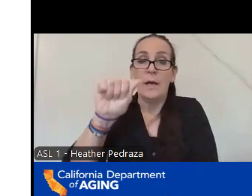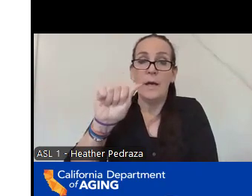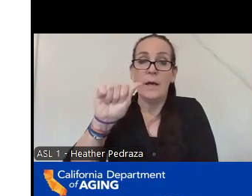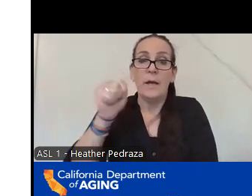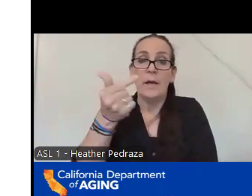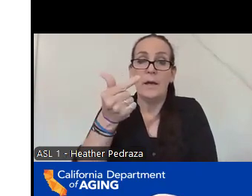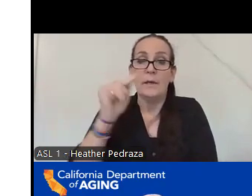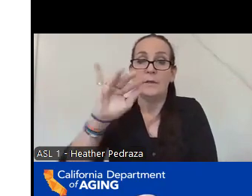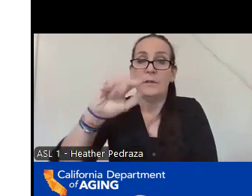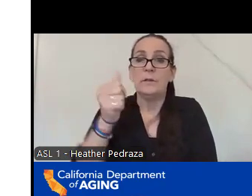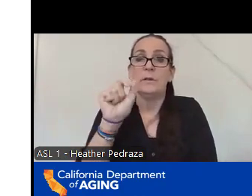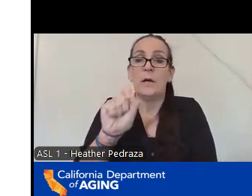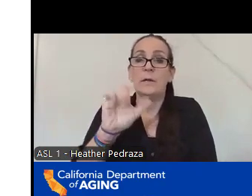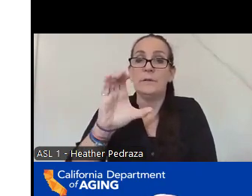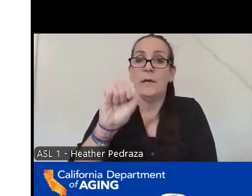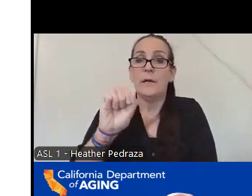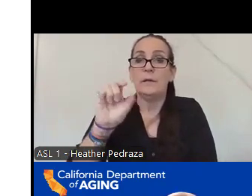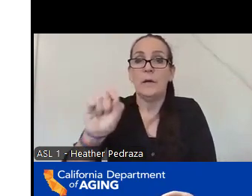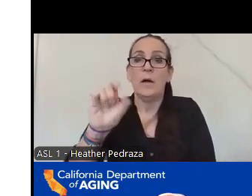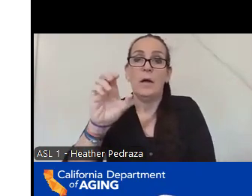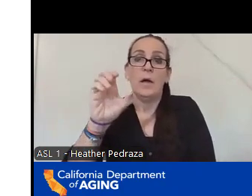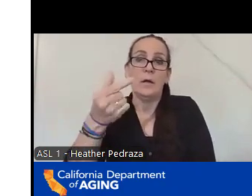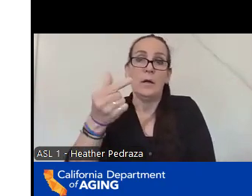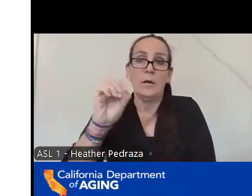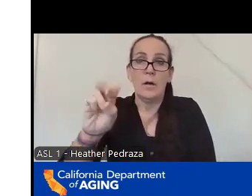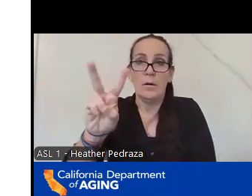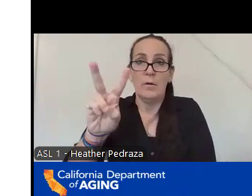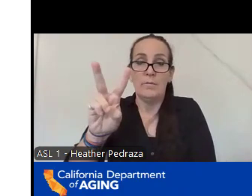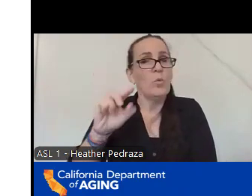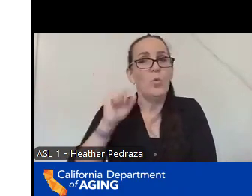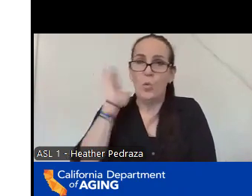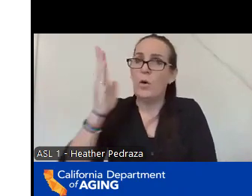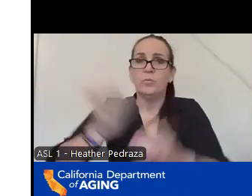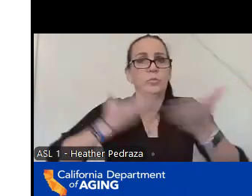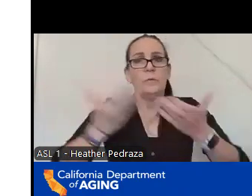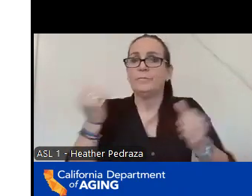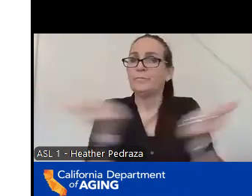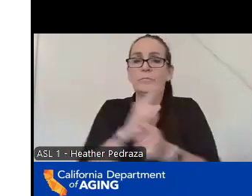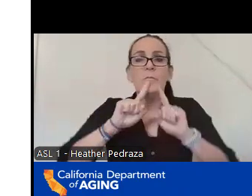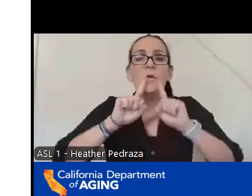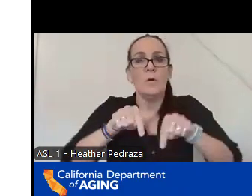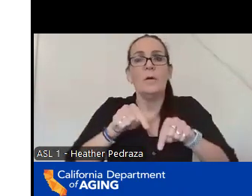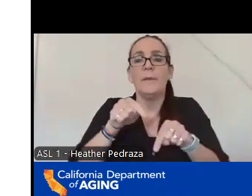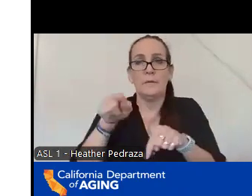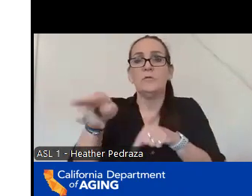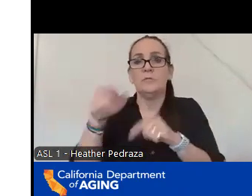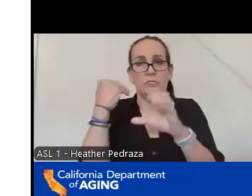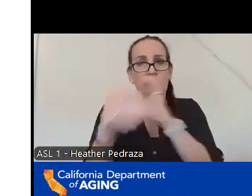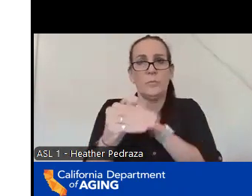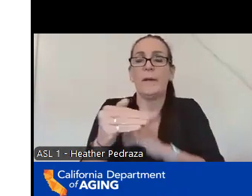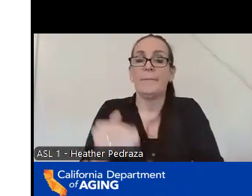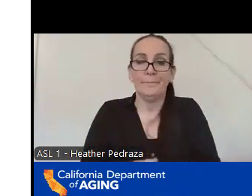aging.ca.gov. We monitor that email box and will certainly welcome any comments that you submit to us.